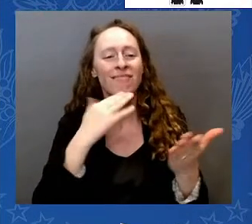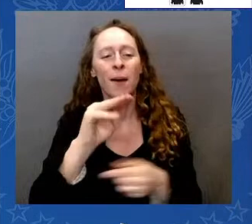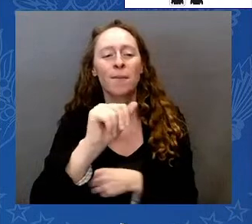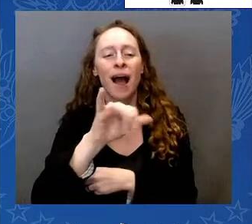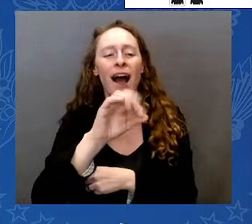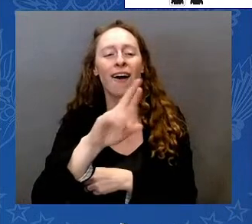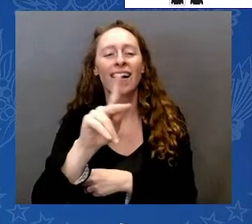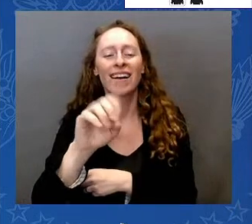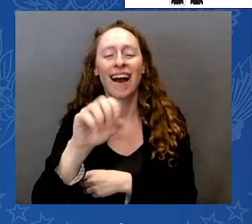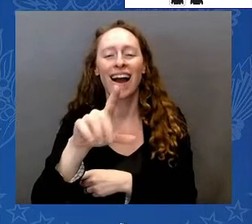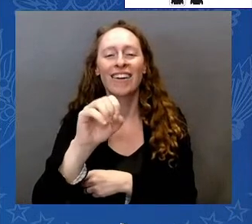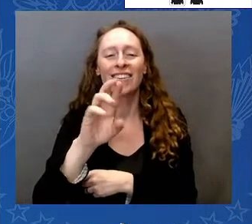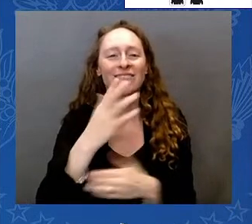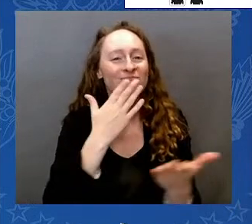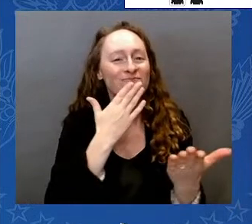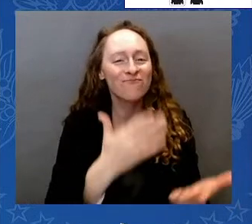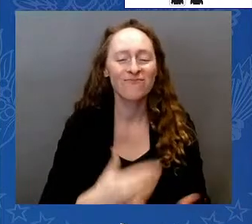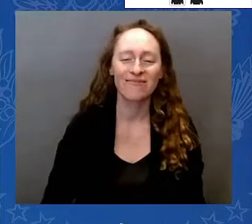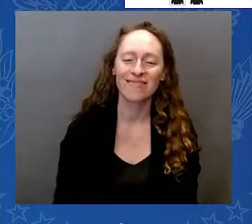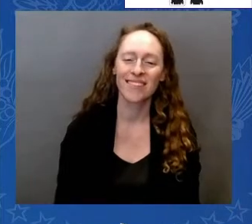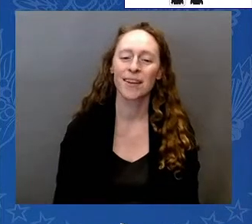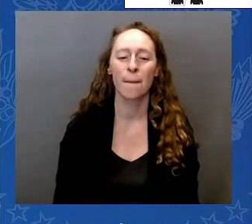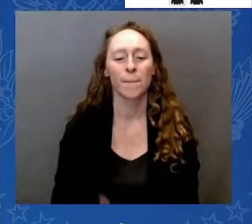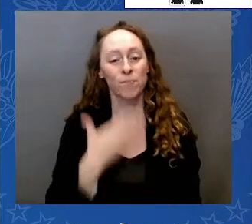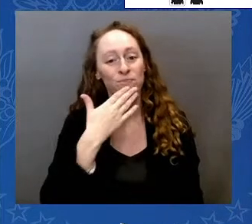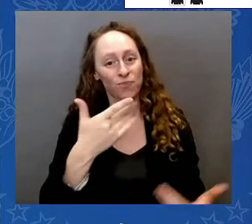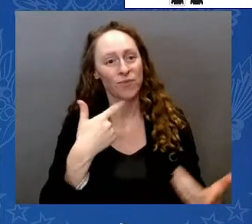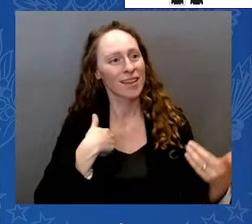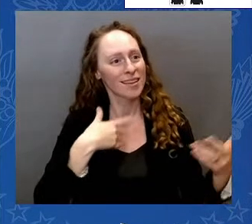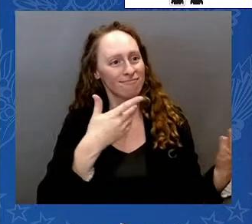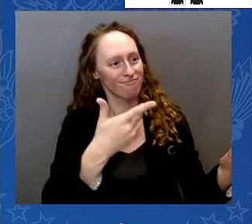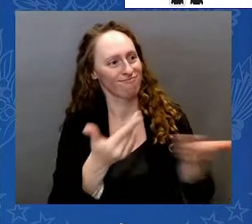me. I hope they'll forgive me for that.